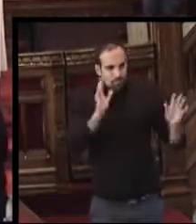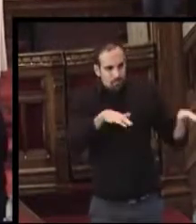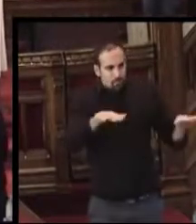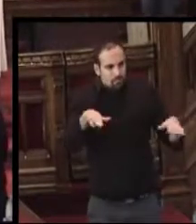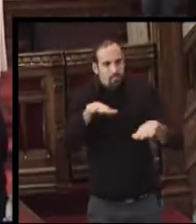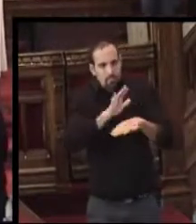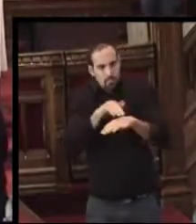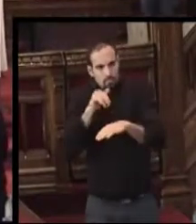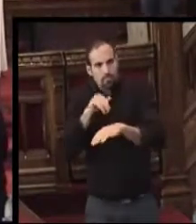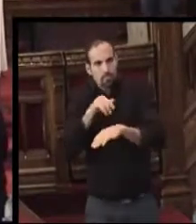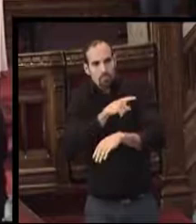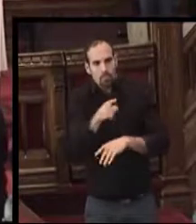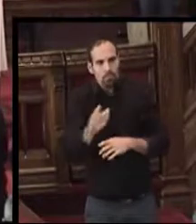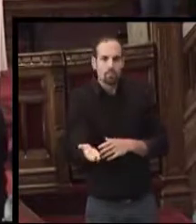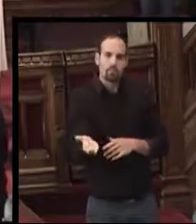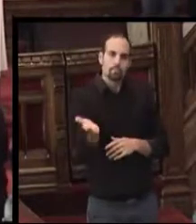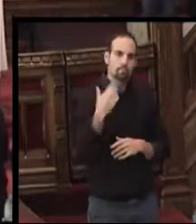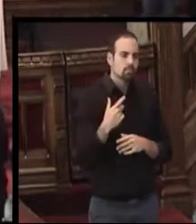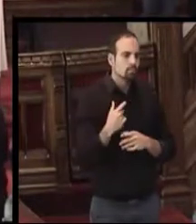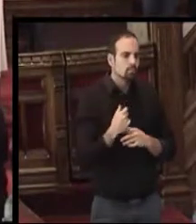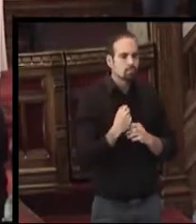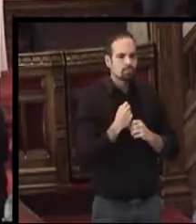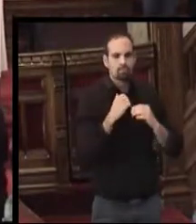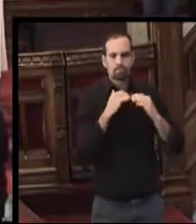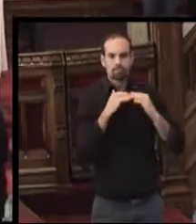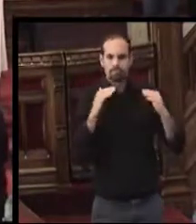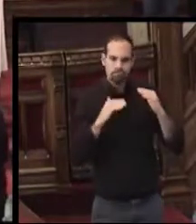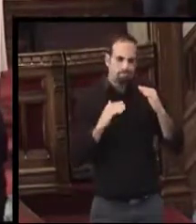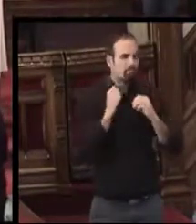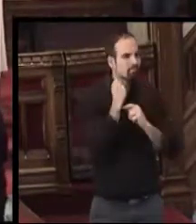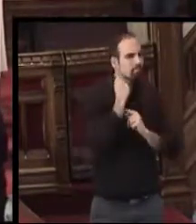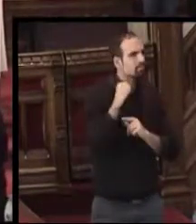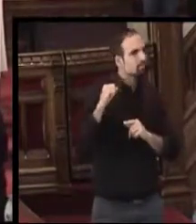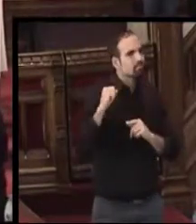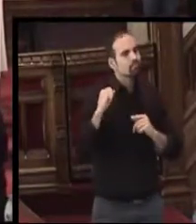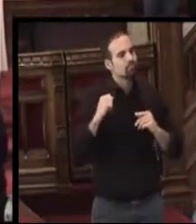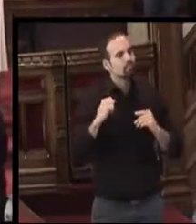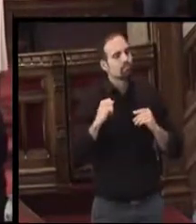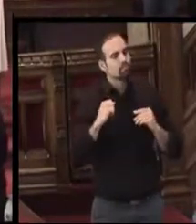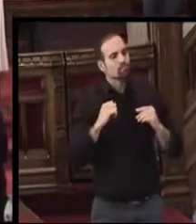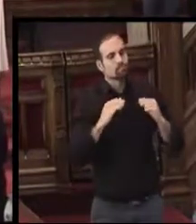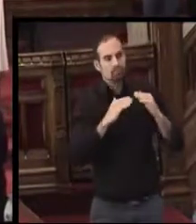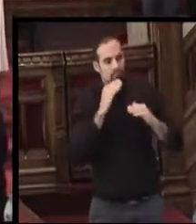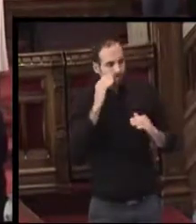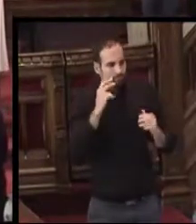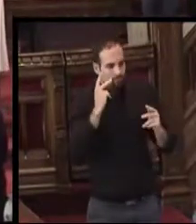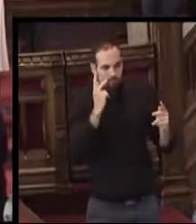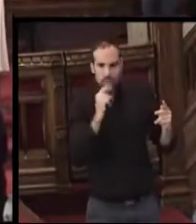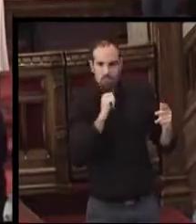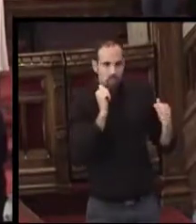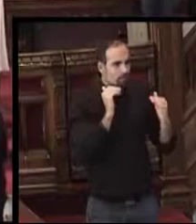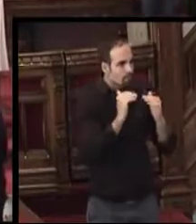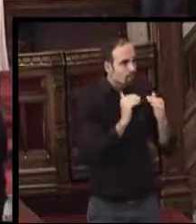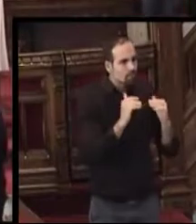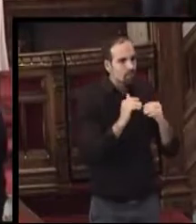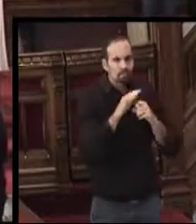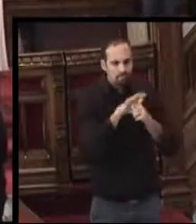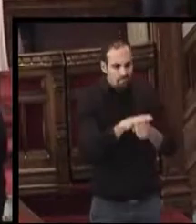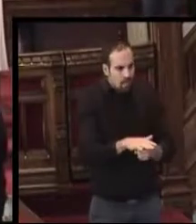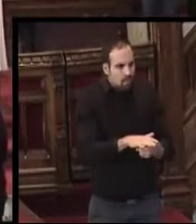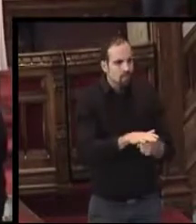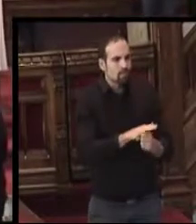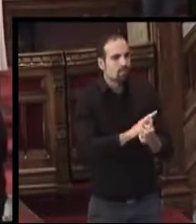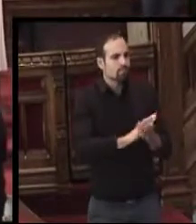to stand up against any form of equality that you see around you. And as you do that, know that